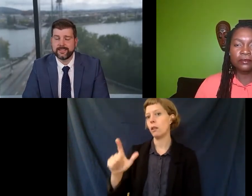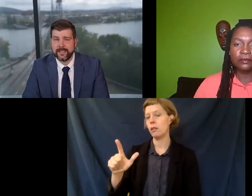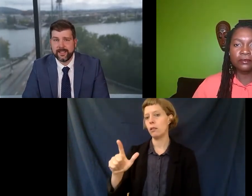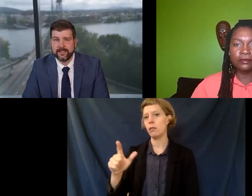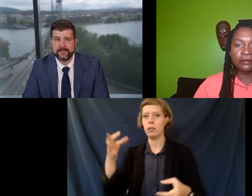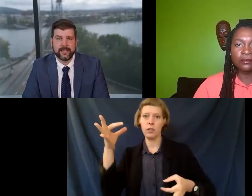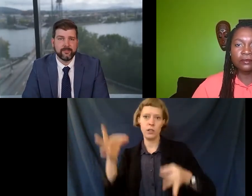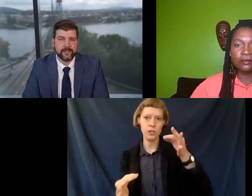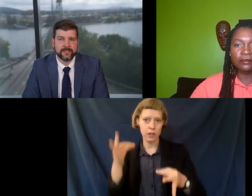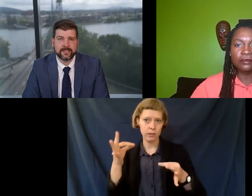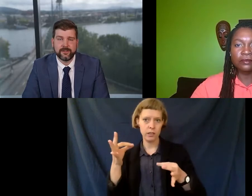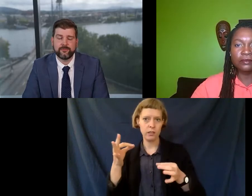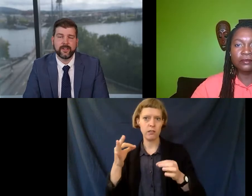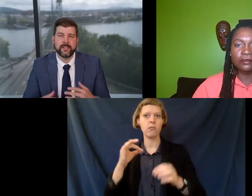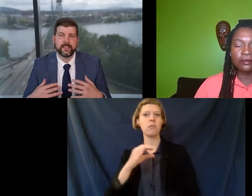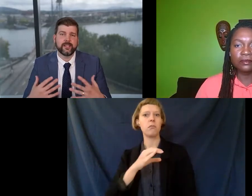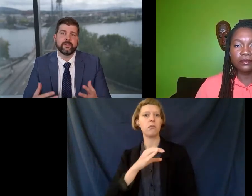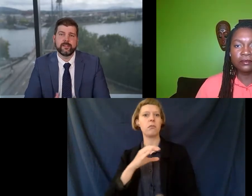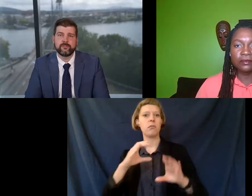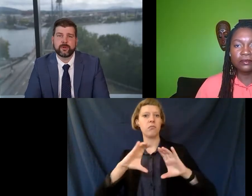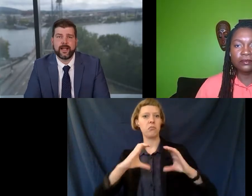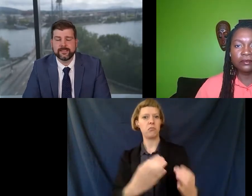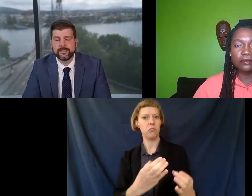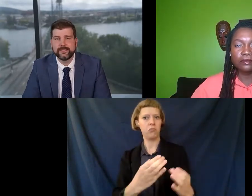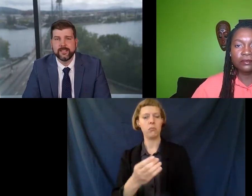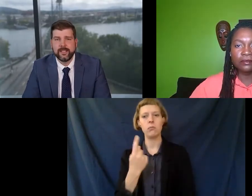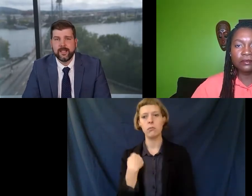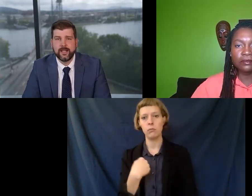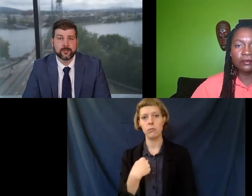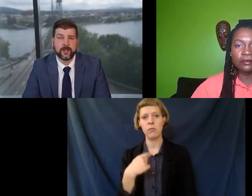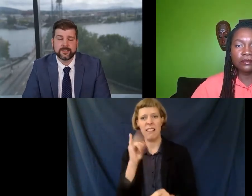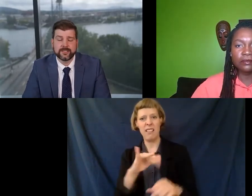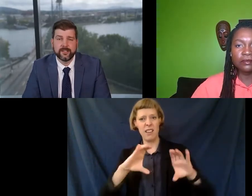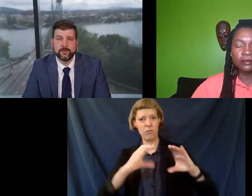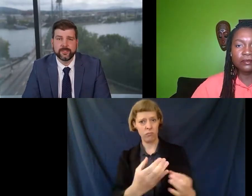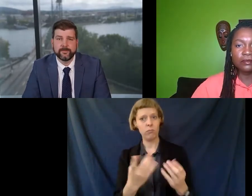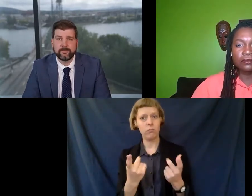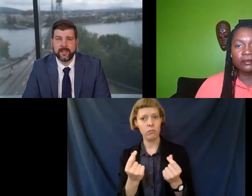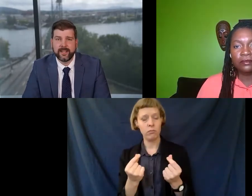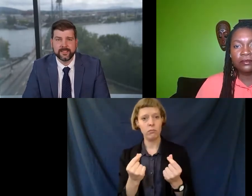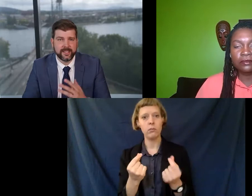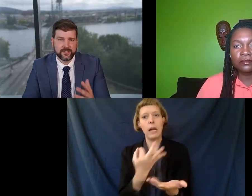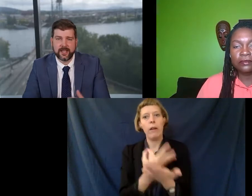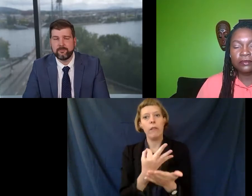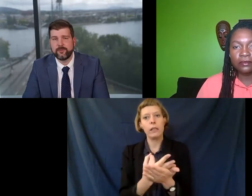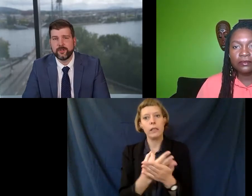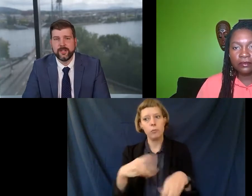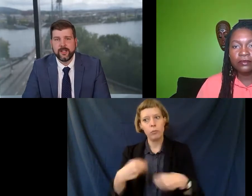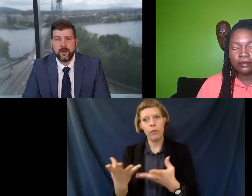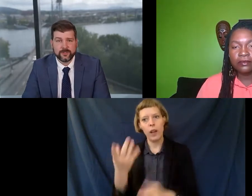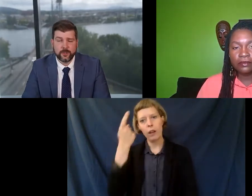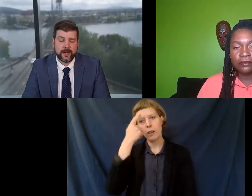looking at data and evidence and funding innovative practices across the state of Oregon. And I did that job